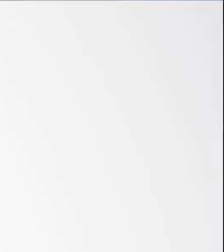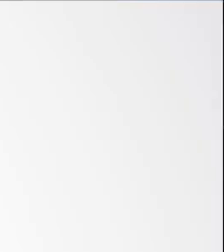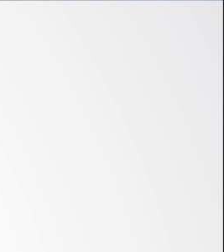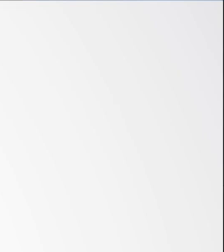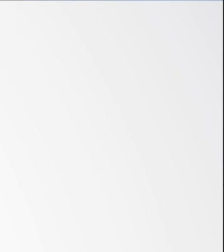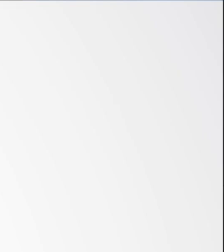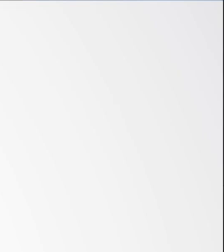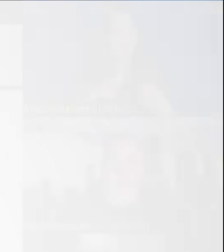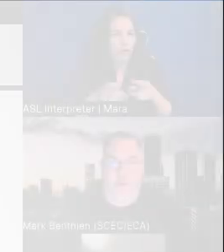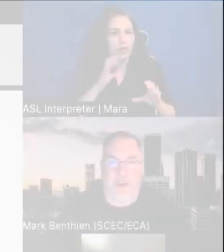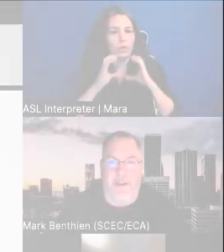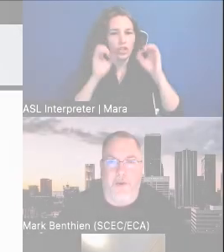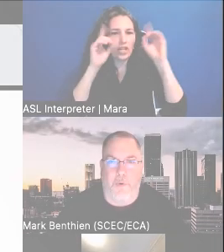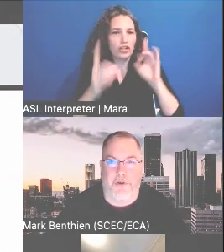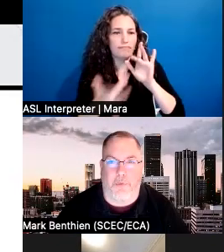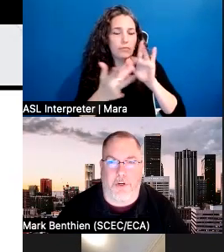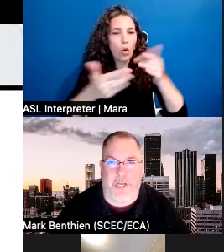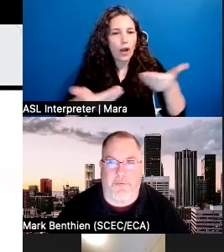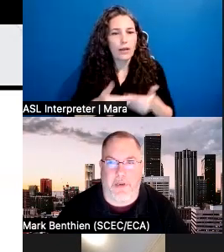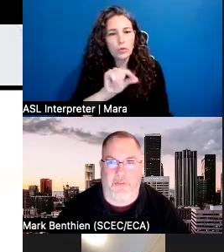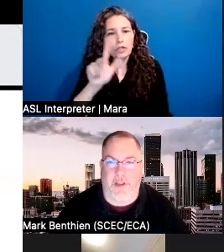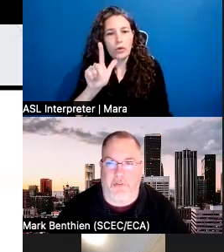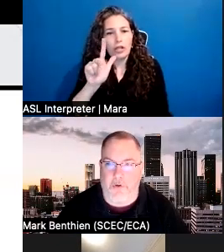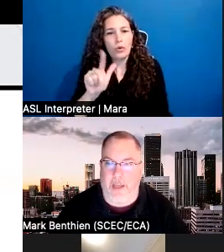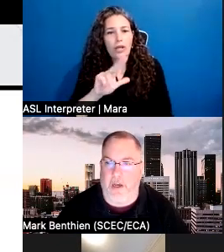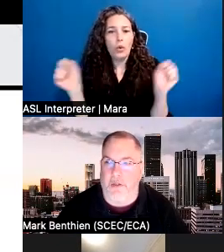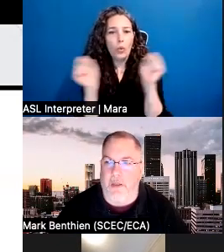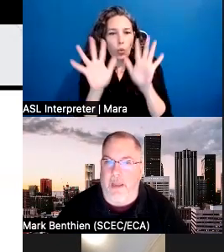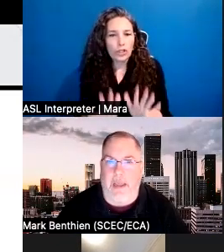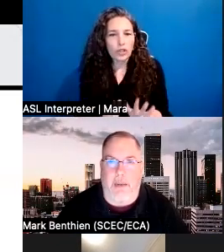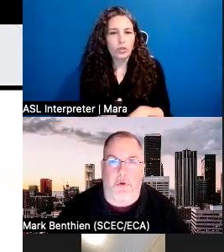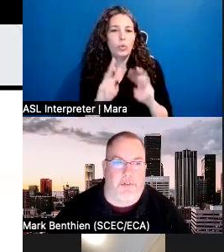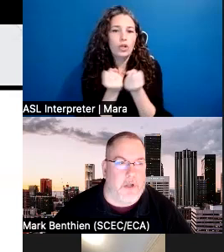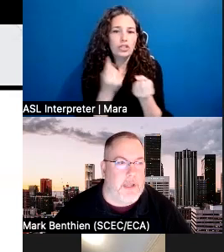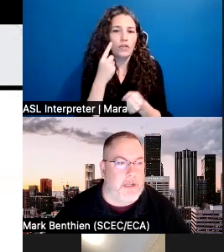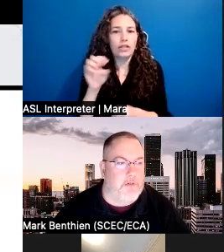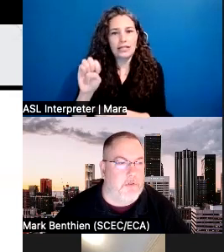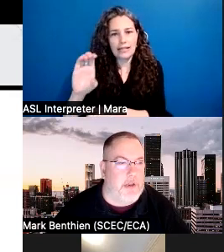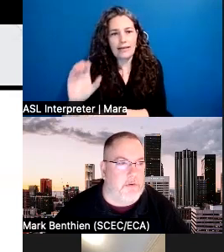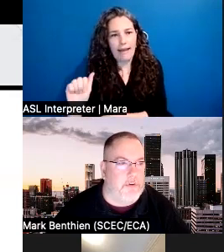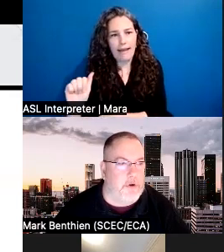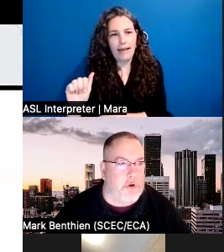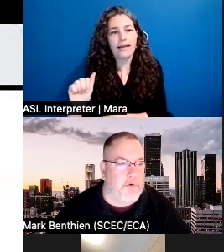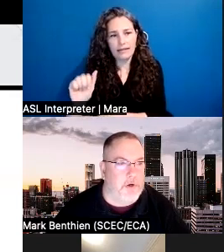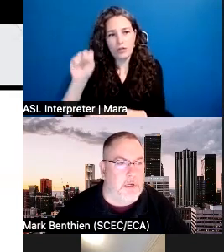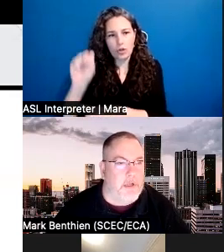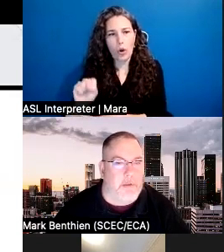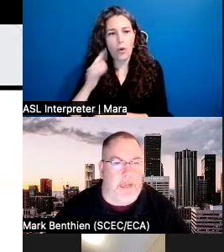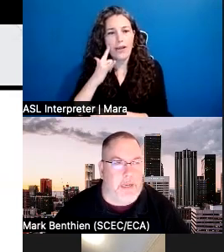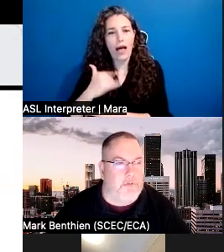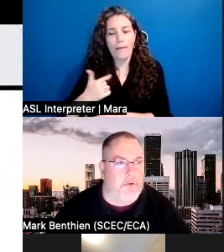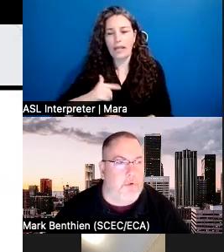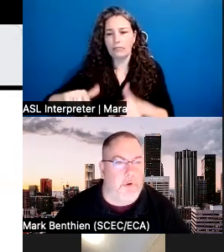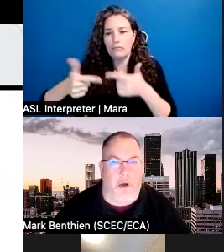Welcome to the 2023 winter workshop for ECA SoCal. And I'm going to go ahead and turn over